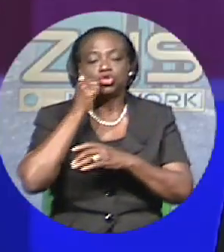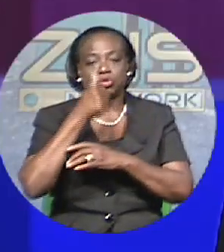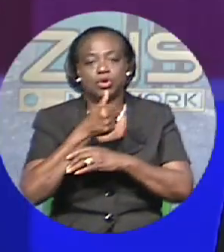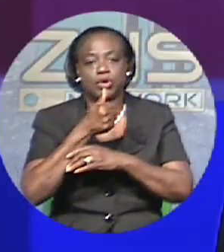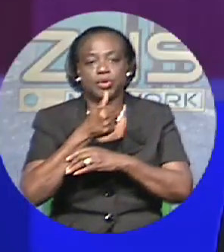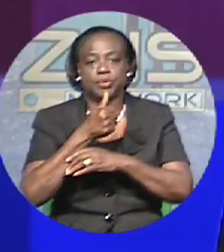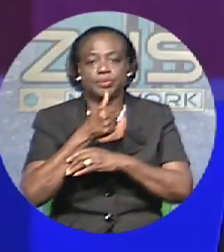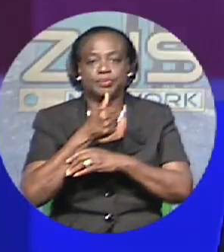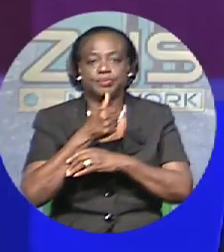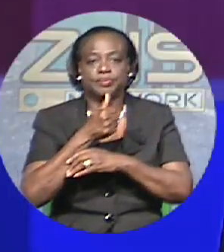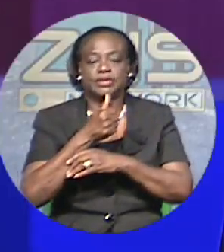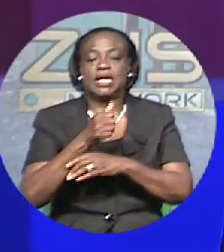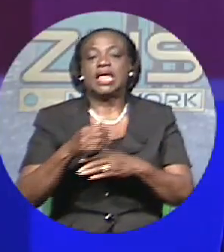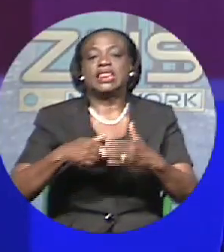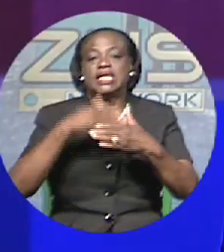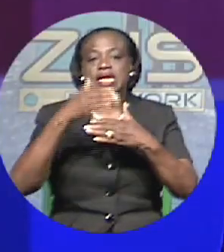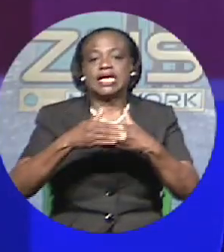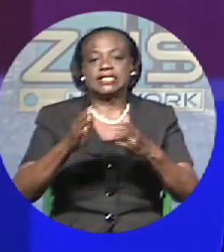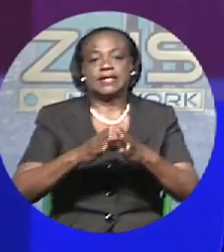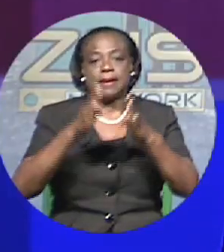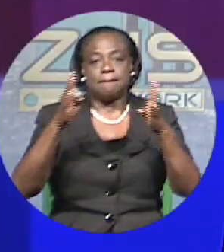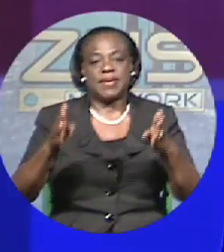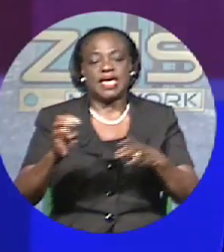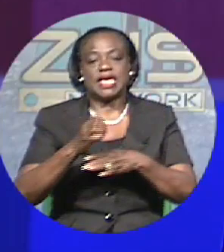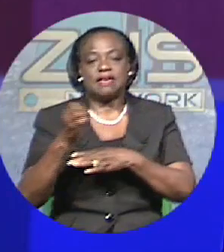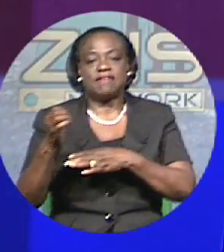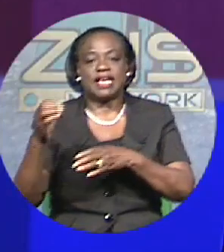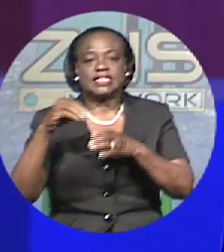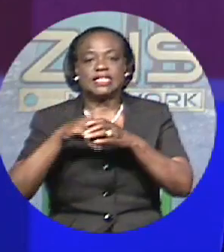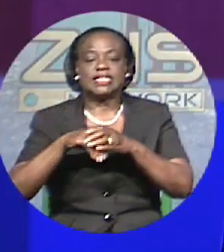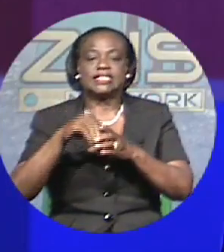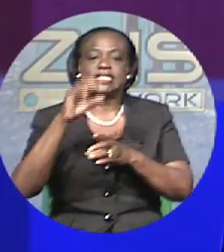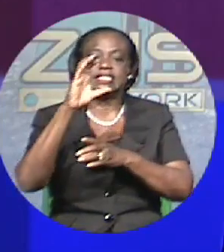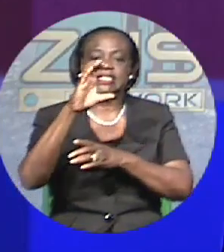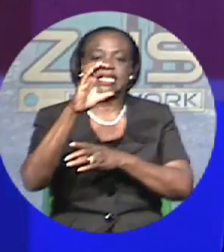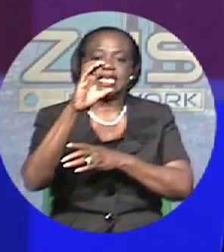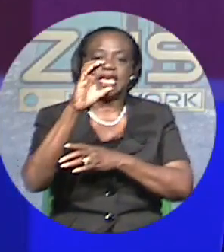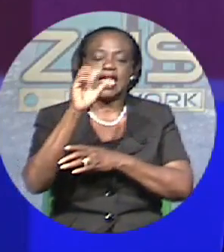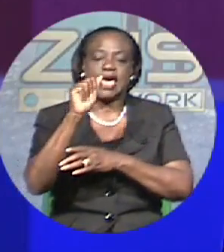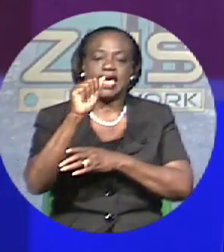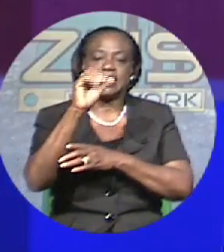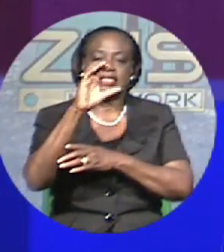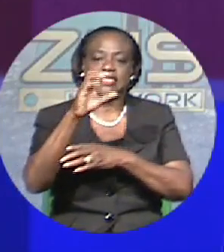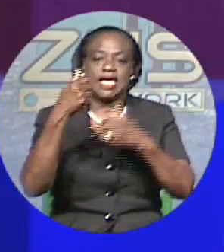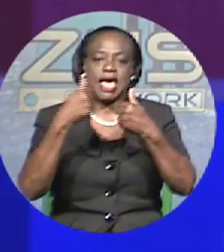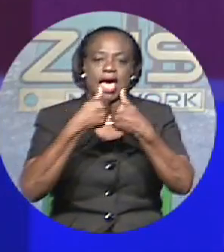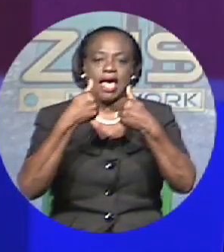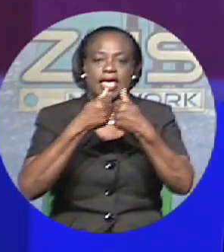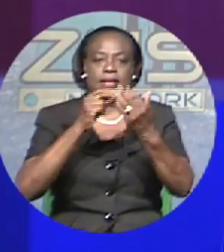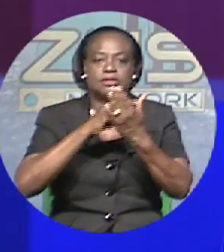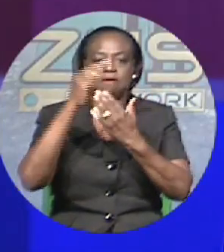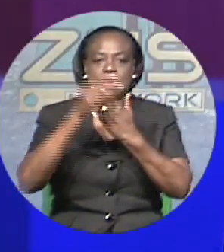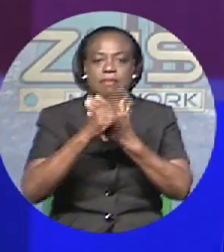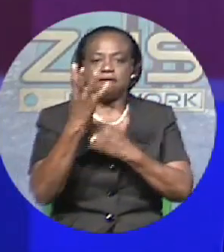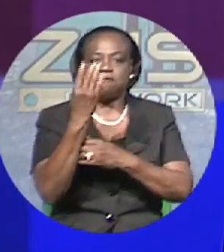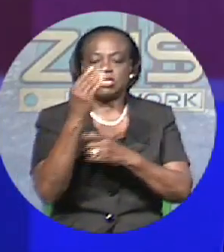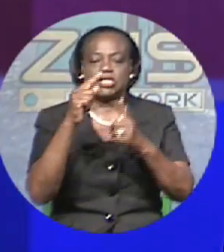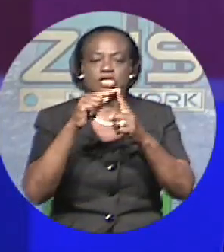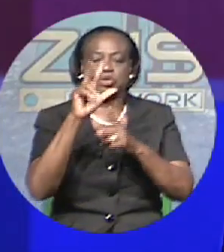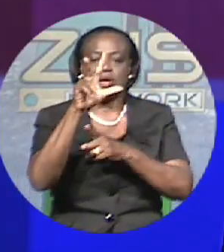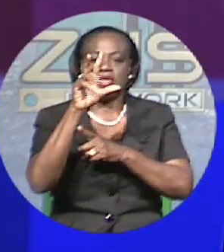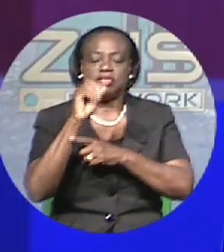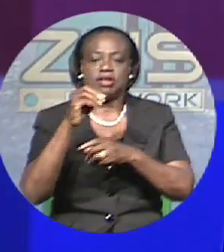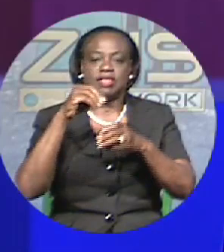Olympics, the next big event on the Bahamas Olympic Committee's calendar is the CAC Games, set for November 14th through the 30th in Veracruz,